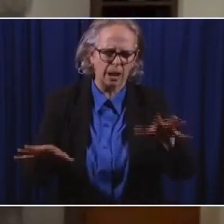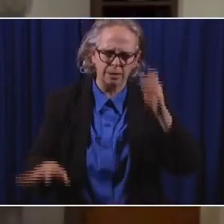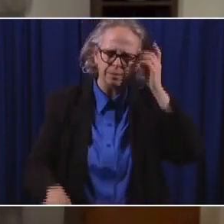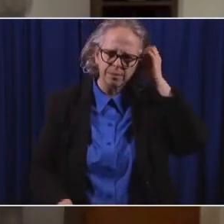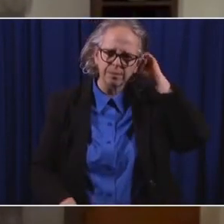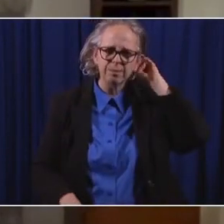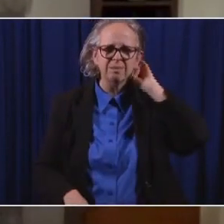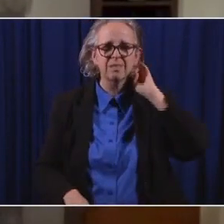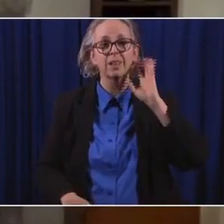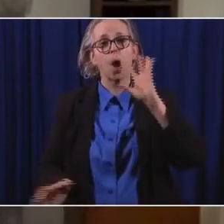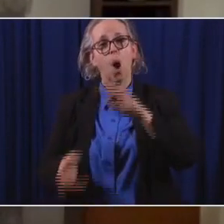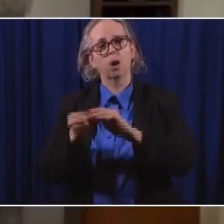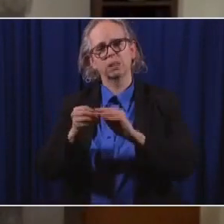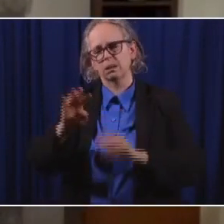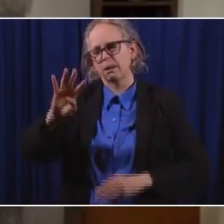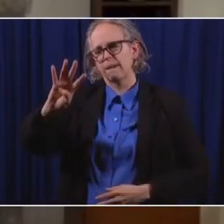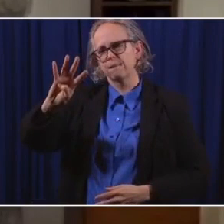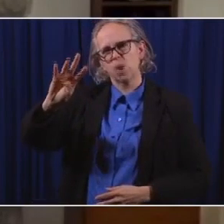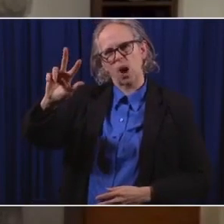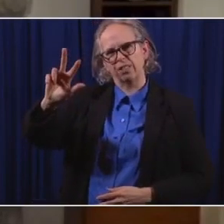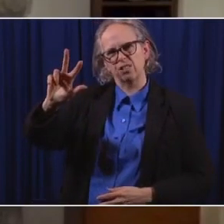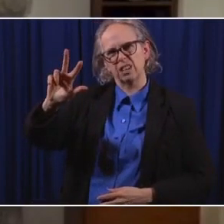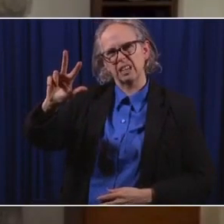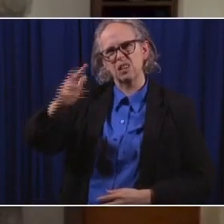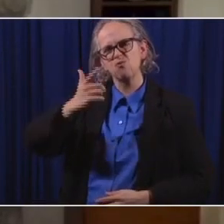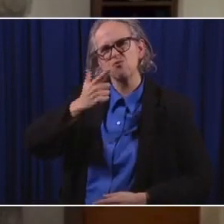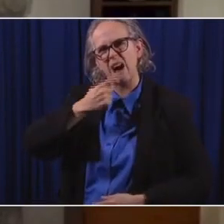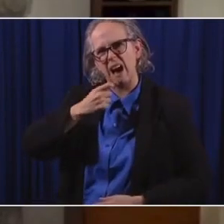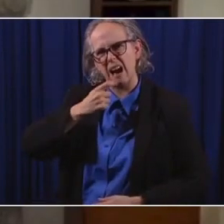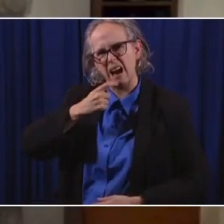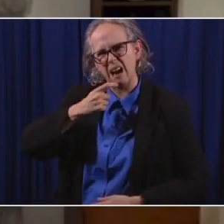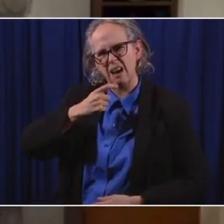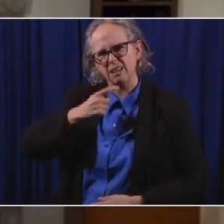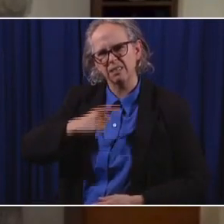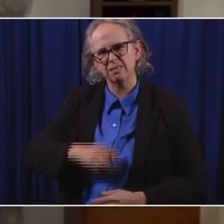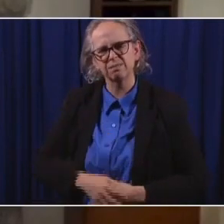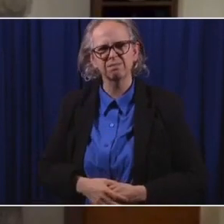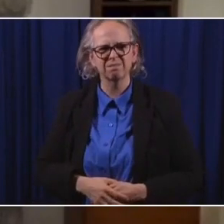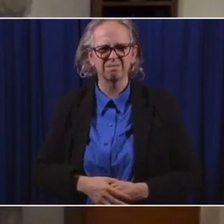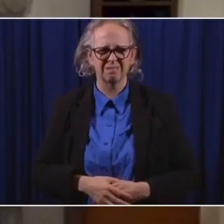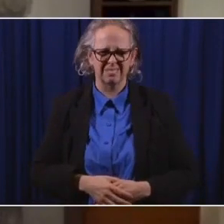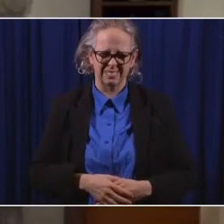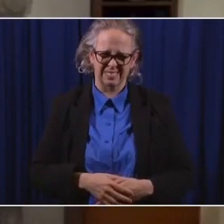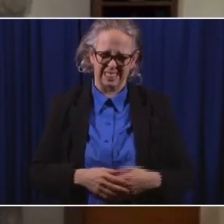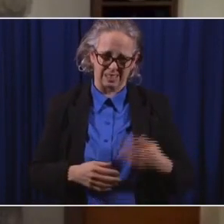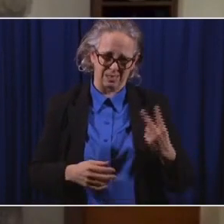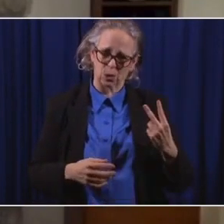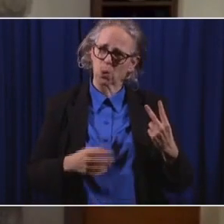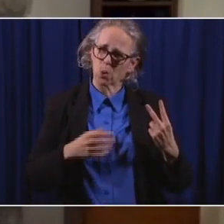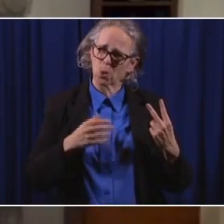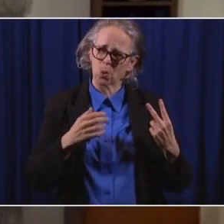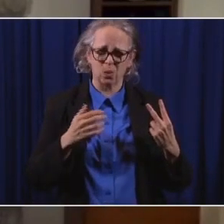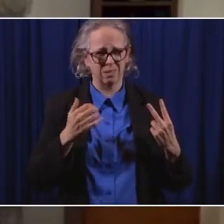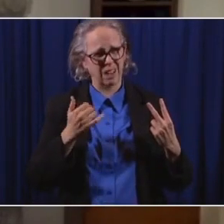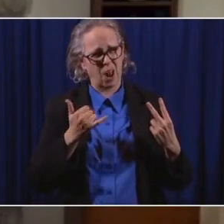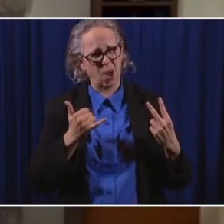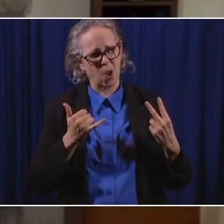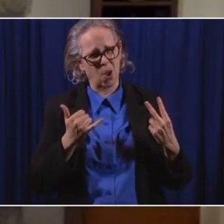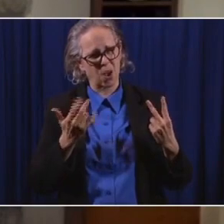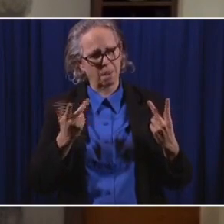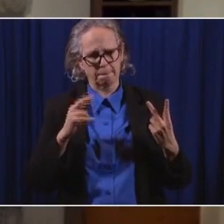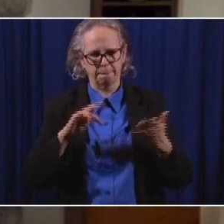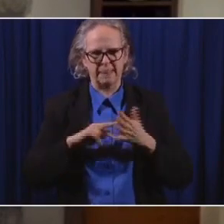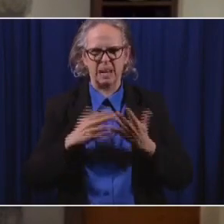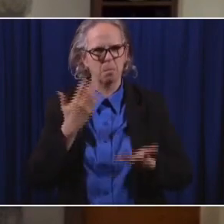red counties, only 2 yellow counties. This is the highest number of red counties, lowest number of yellow counties we have seen to